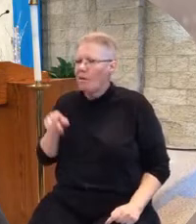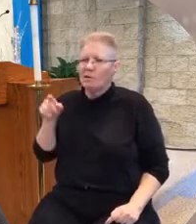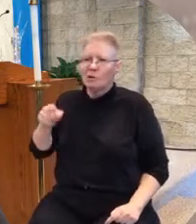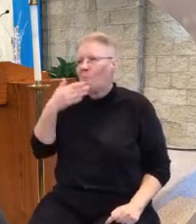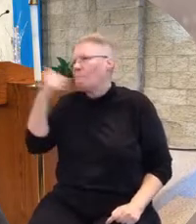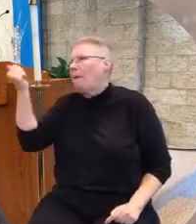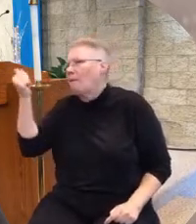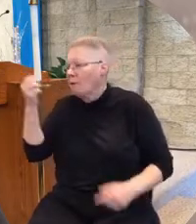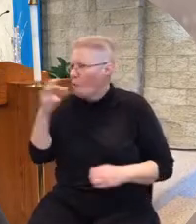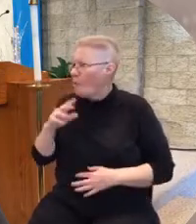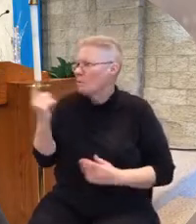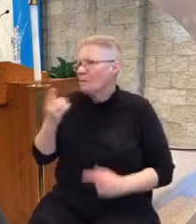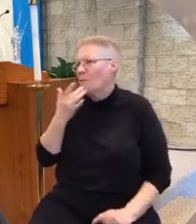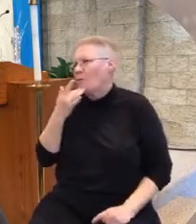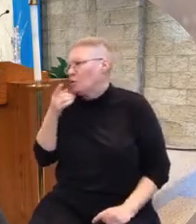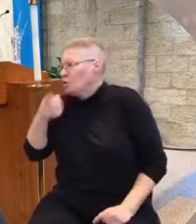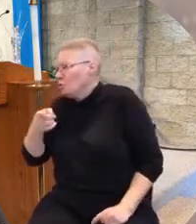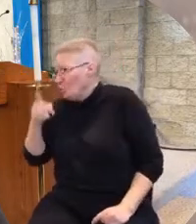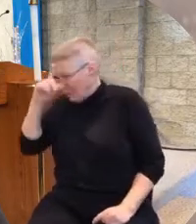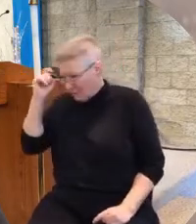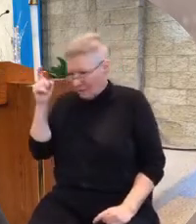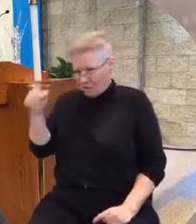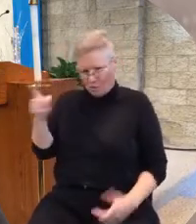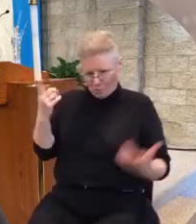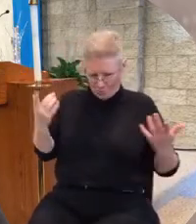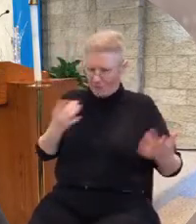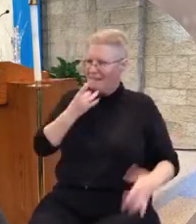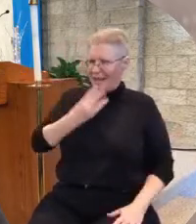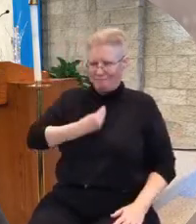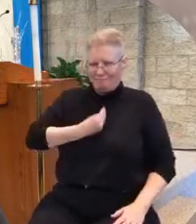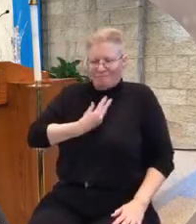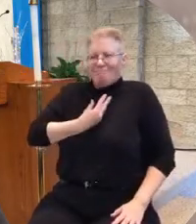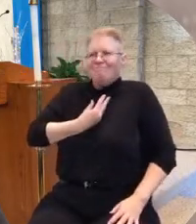It's because you lined up. Because you got out